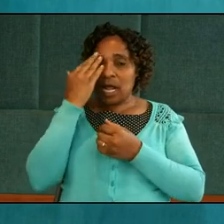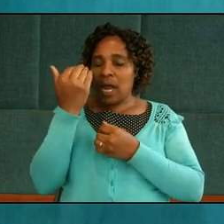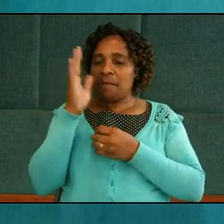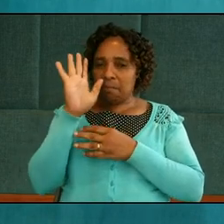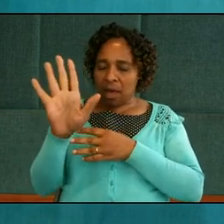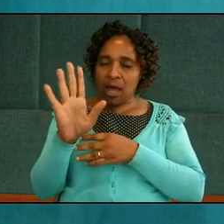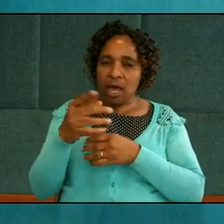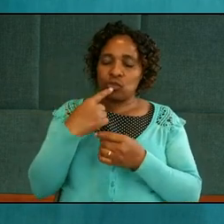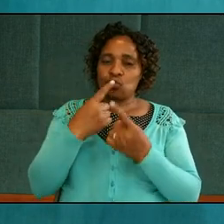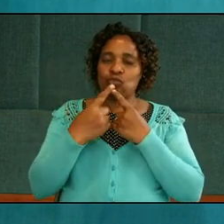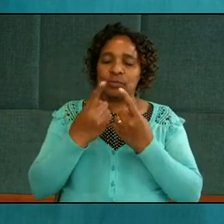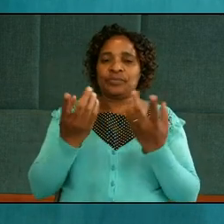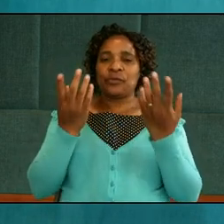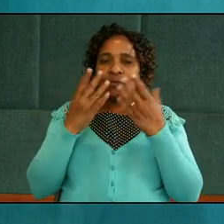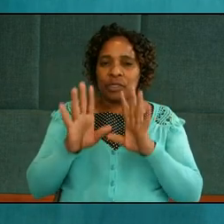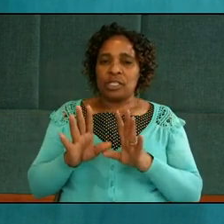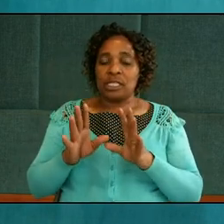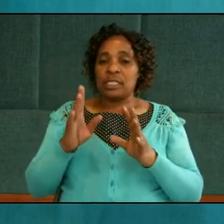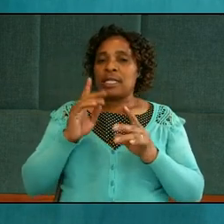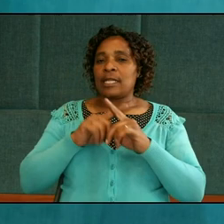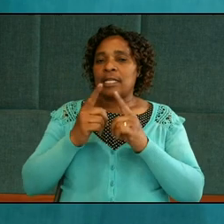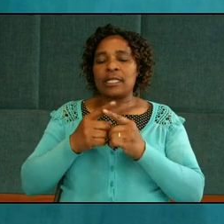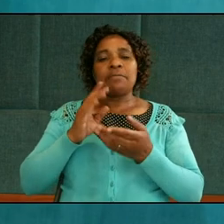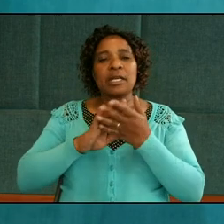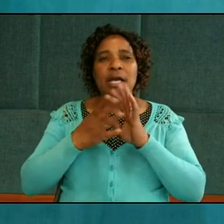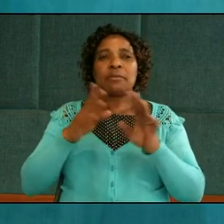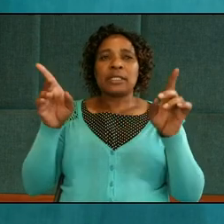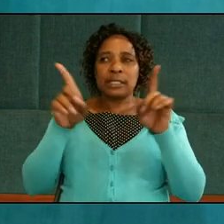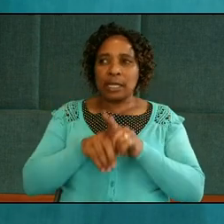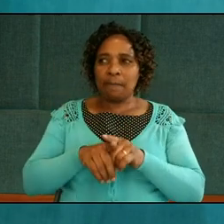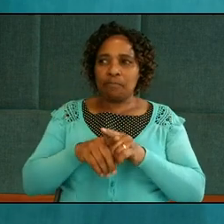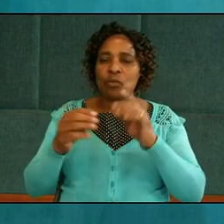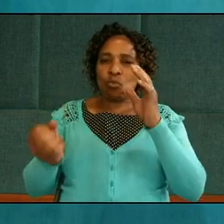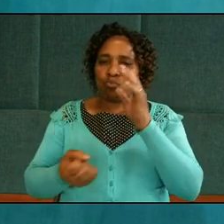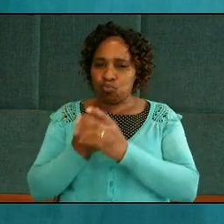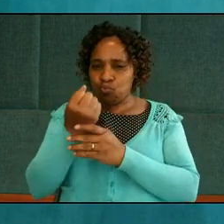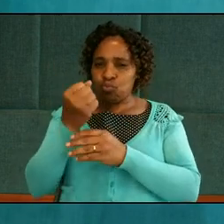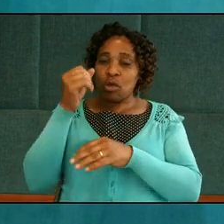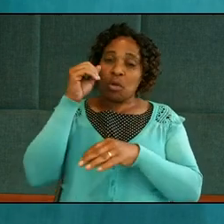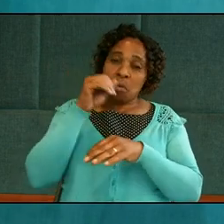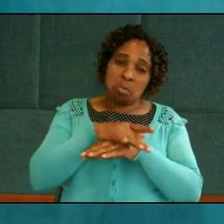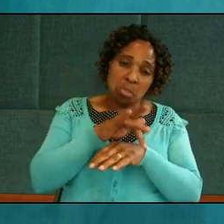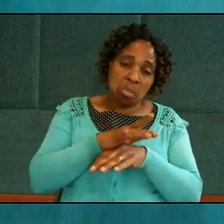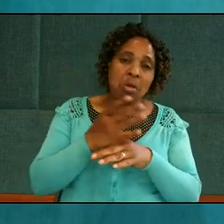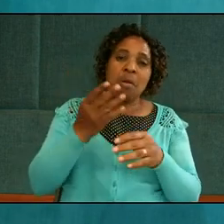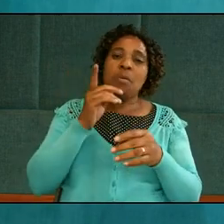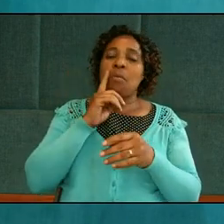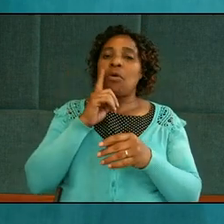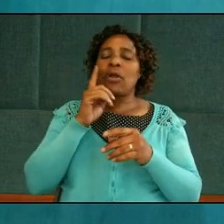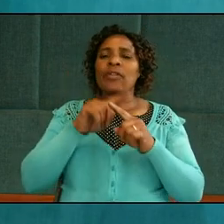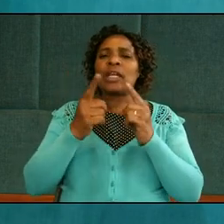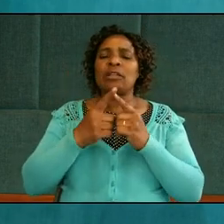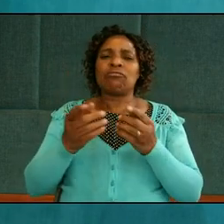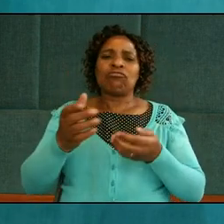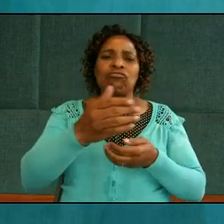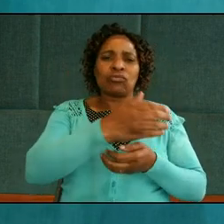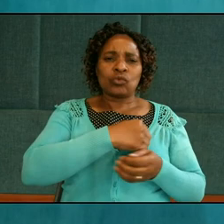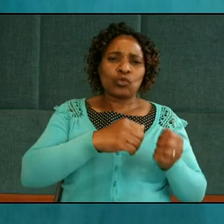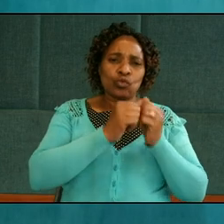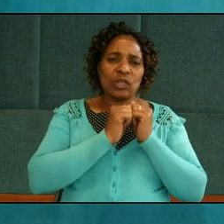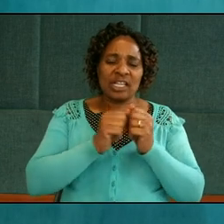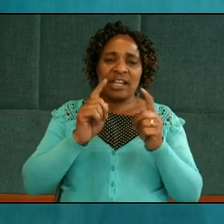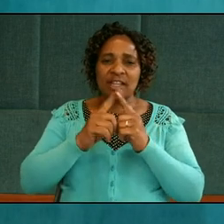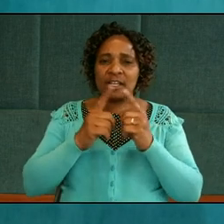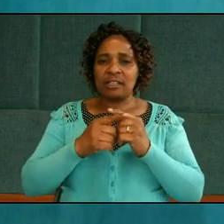you have said. And it was so, for he rose up early on the morrow, and thrust the fleece together, and wringed